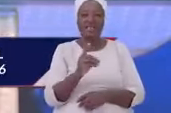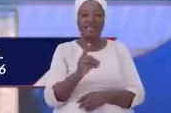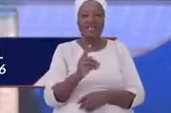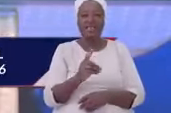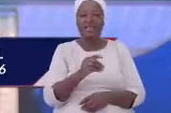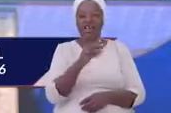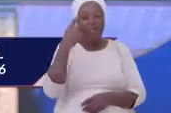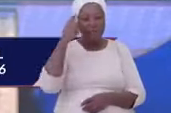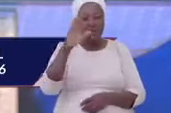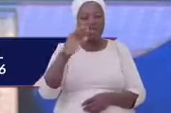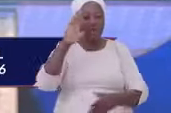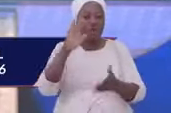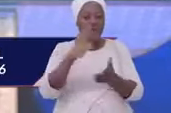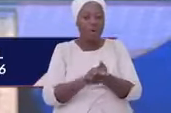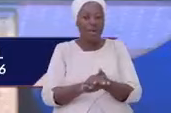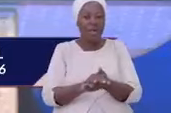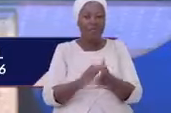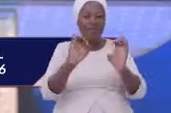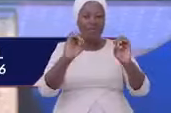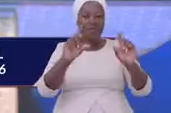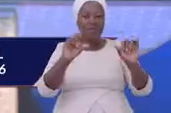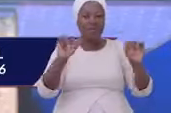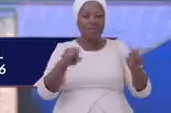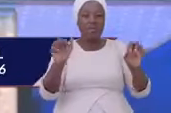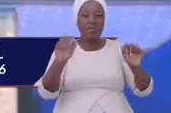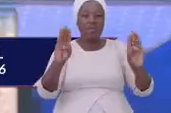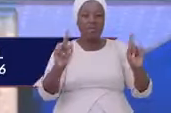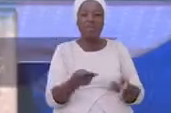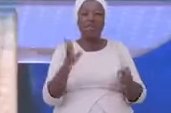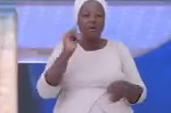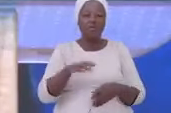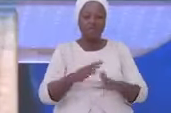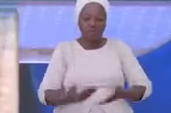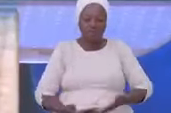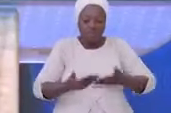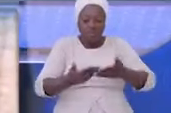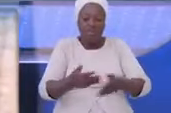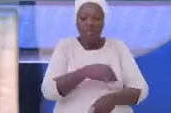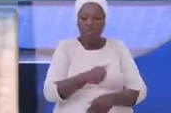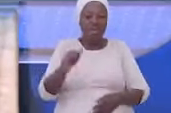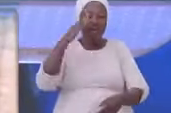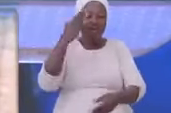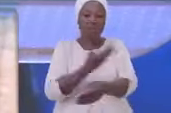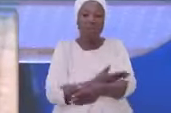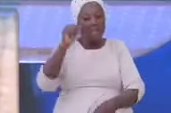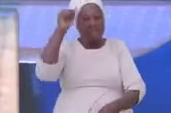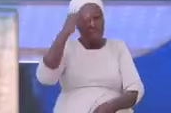shall bear thee a son, and thou shalt call his